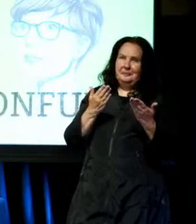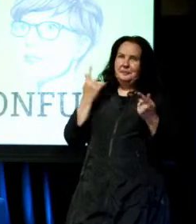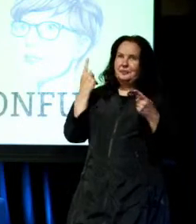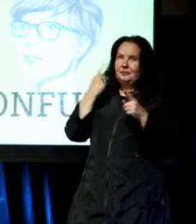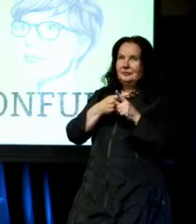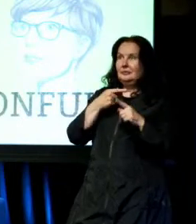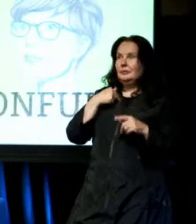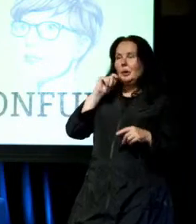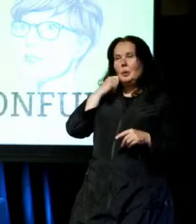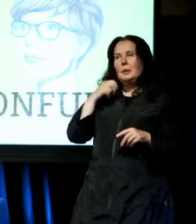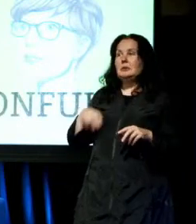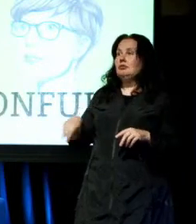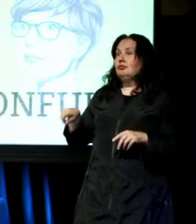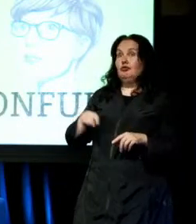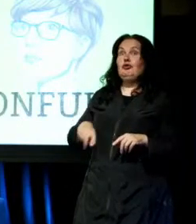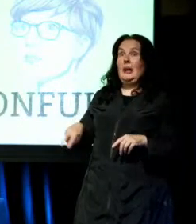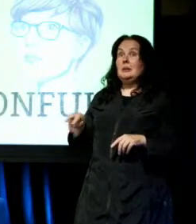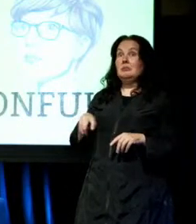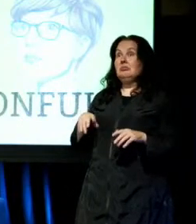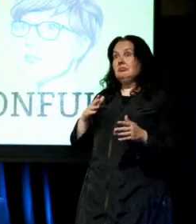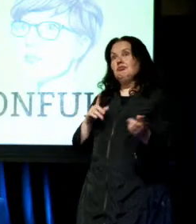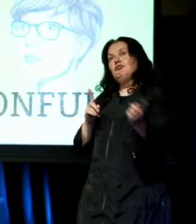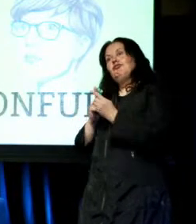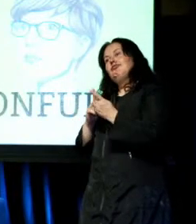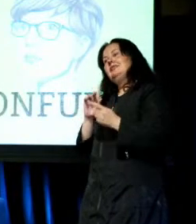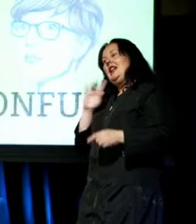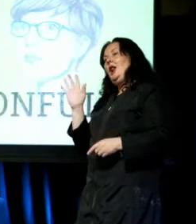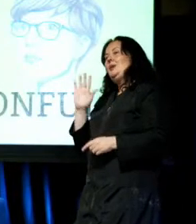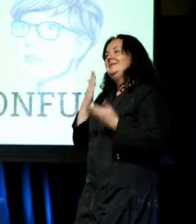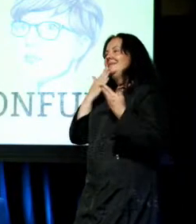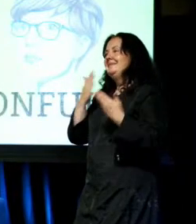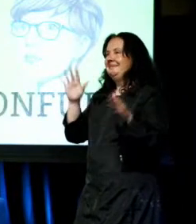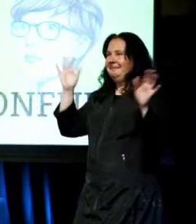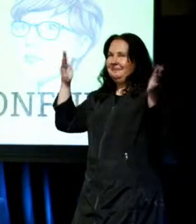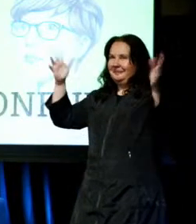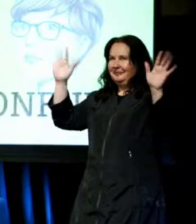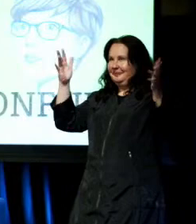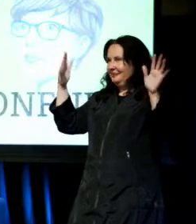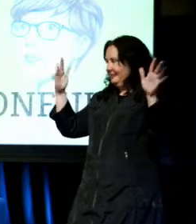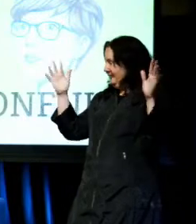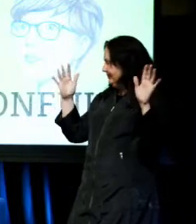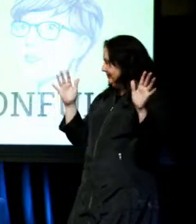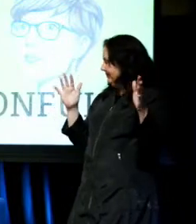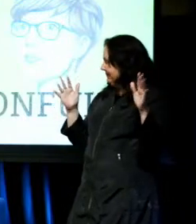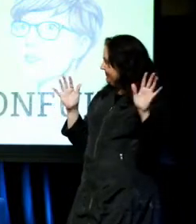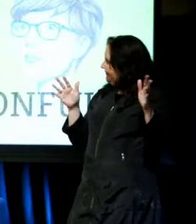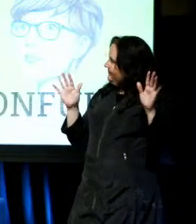I'm going to be hanging around, so come and say hello. Thank you. Thank you all for coming.